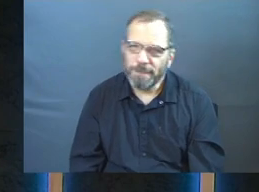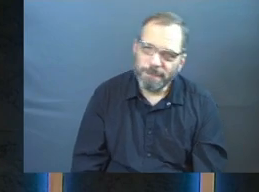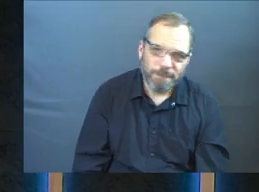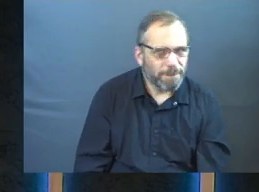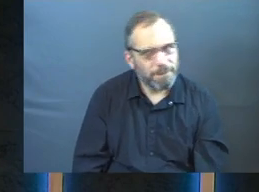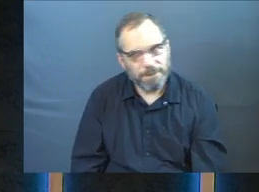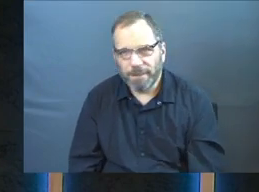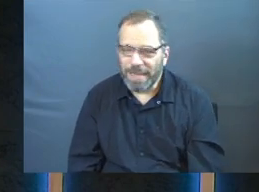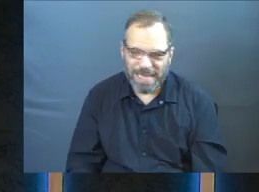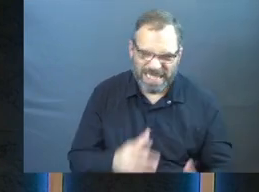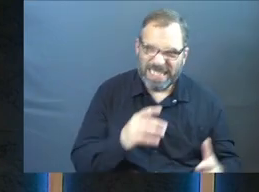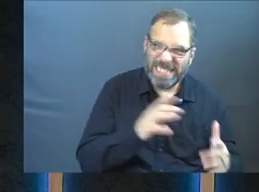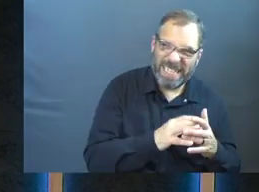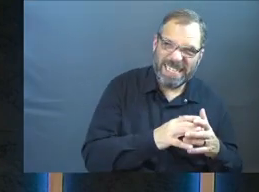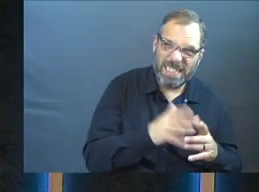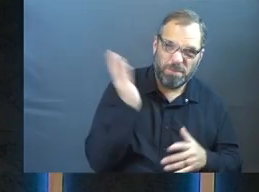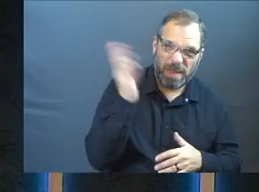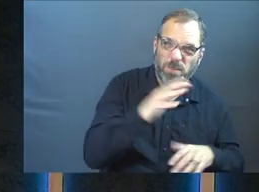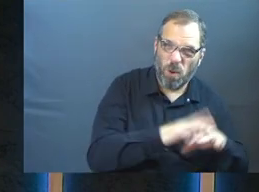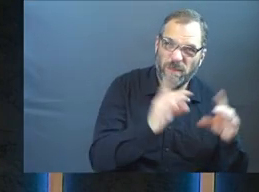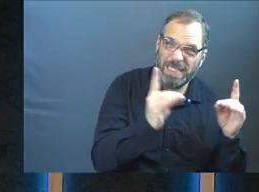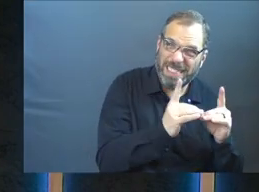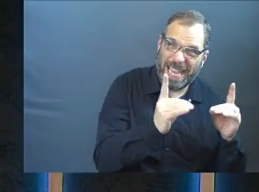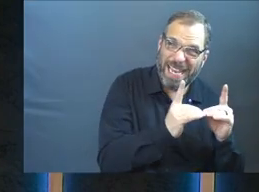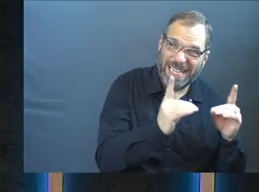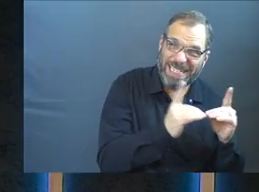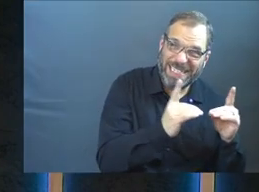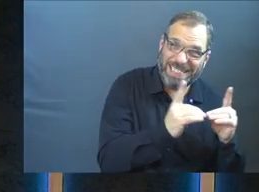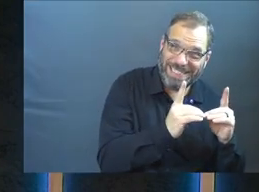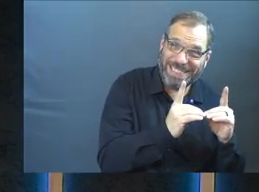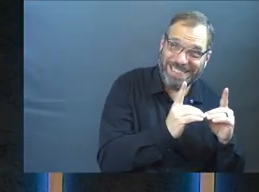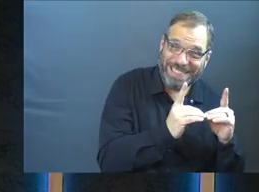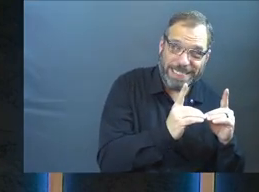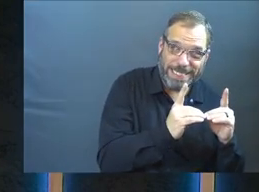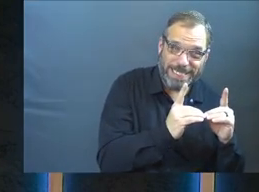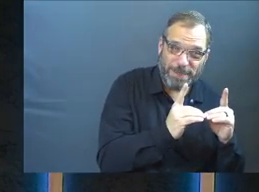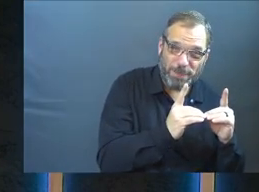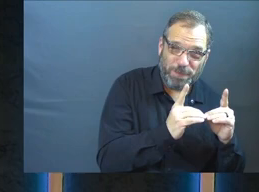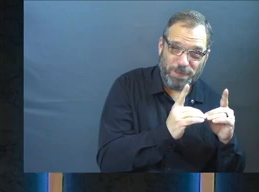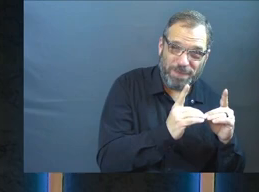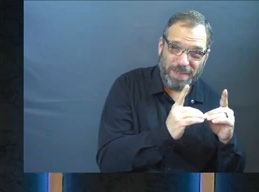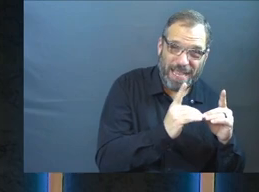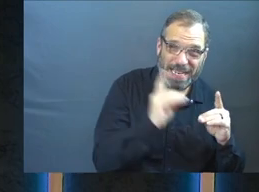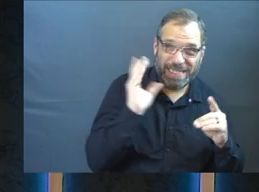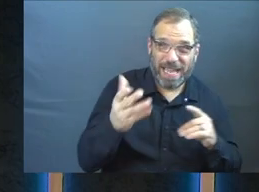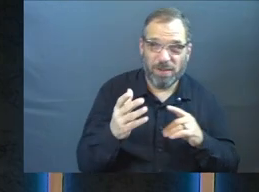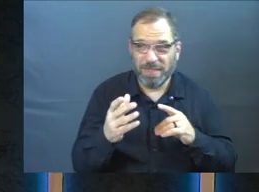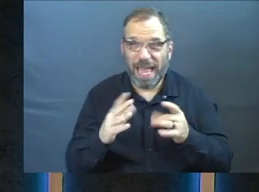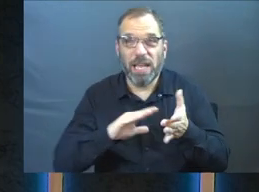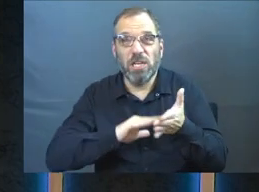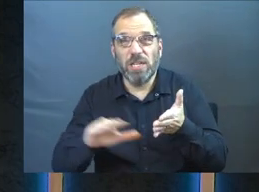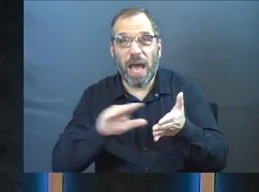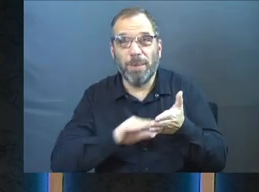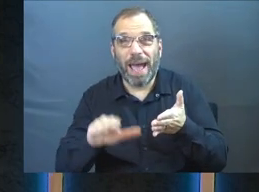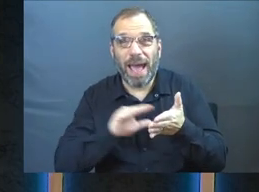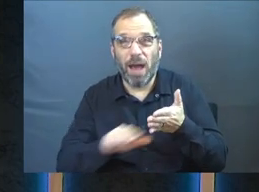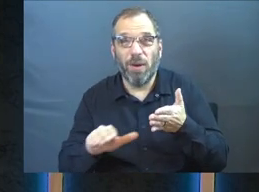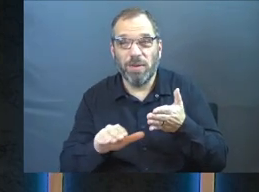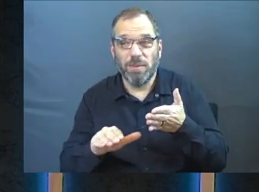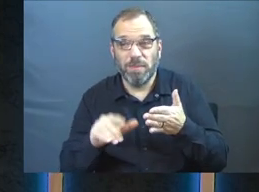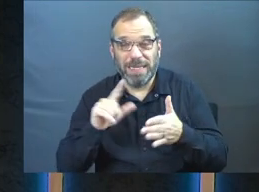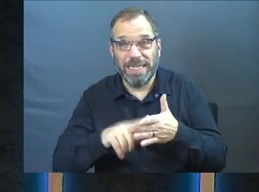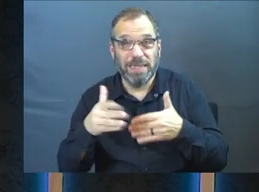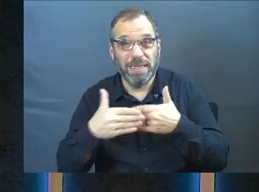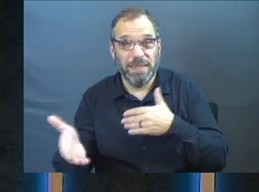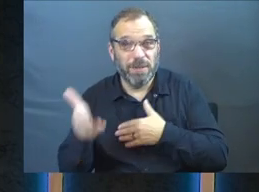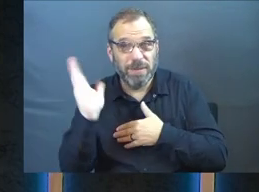This has been more of a dating conversation. I'll just say, and this is going to sound like a cop-out, but it's what the rest of the series